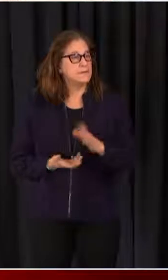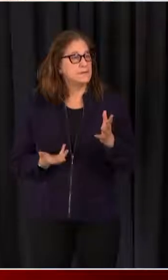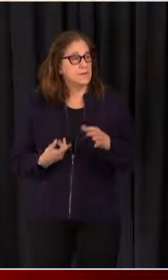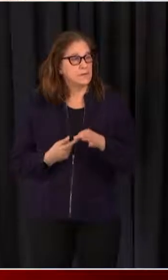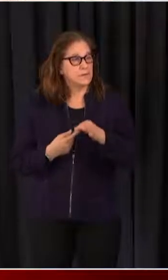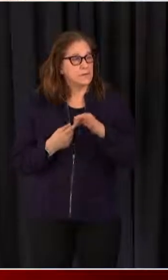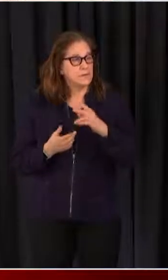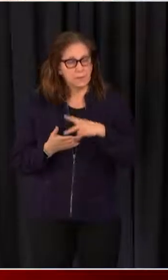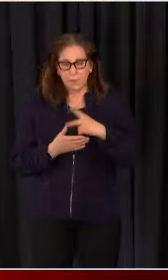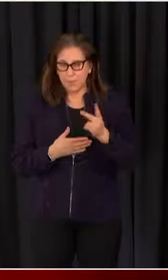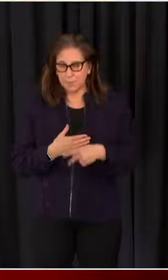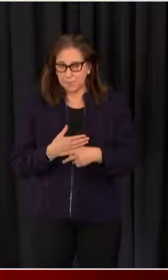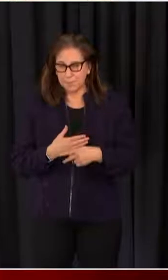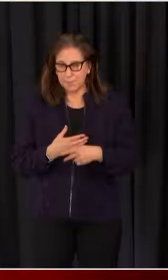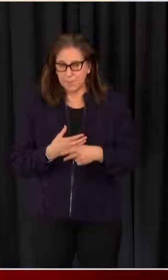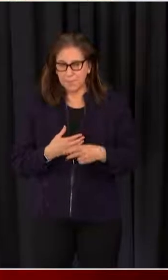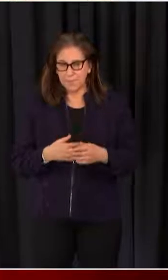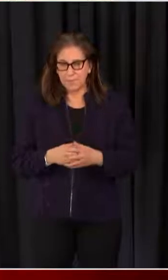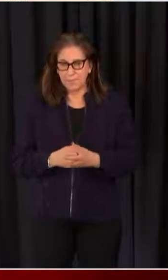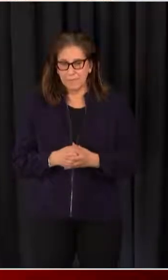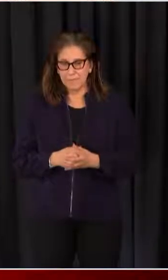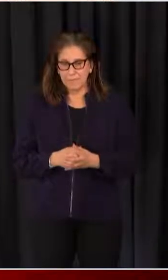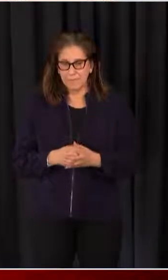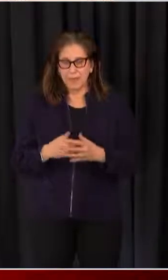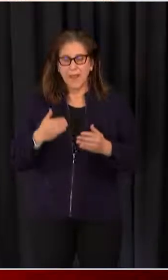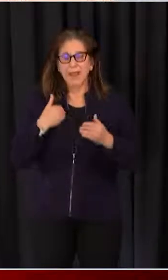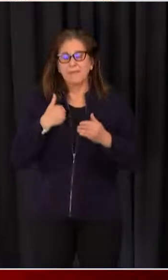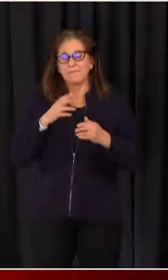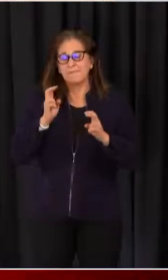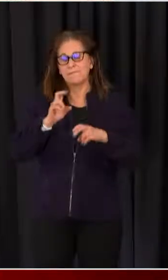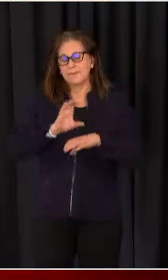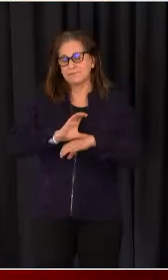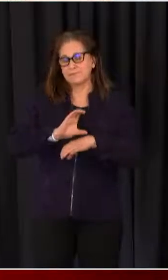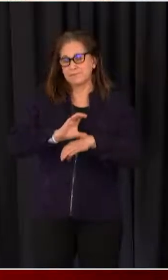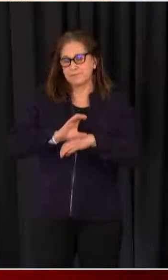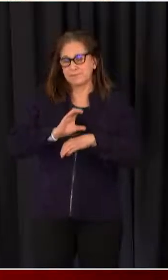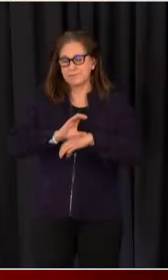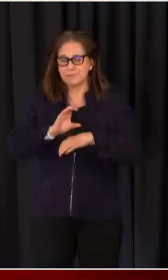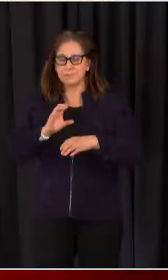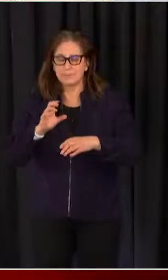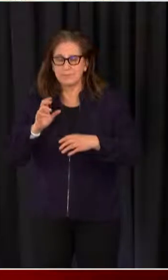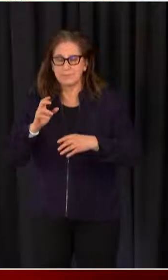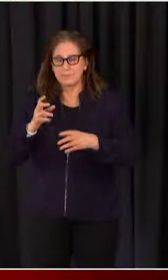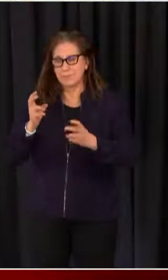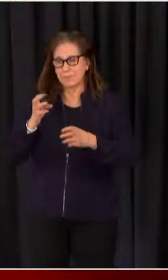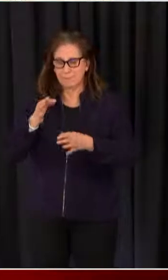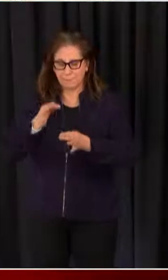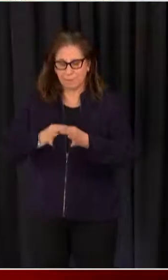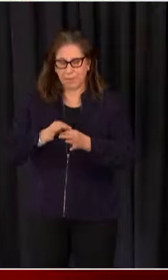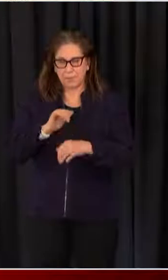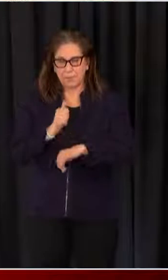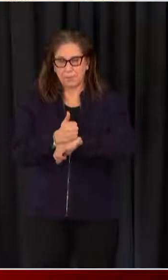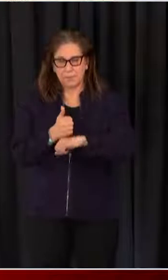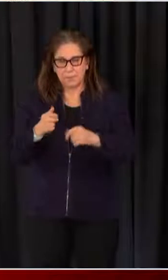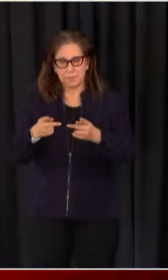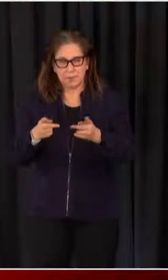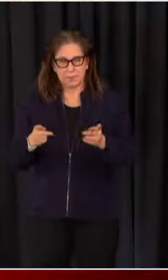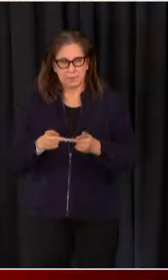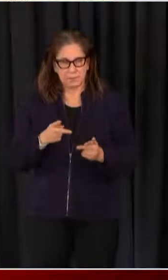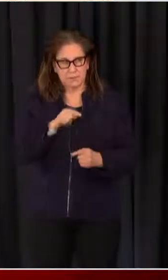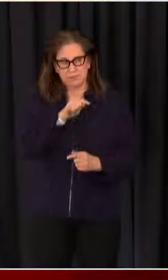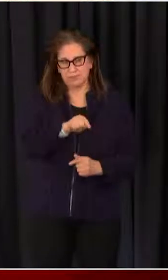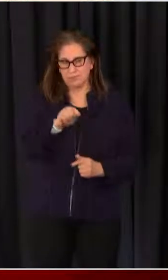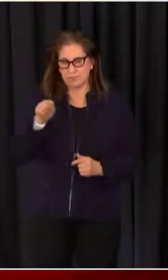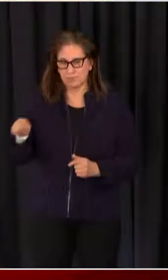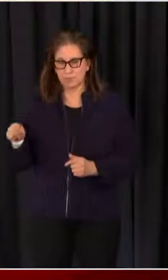upcoming, we've talked here about our Faith in Vaccine initiative and the New Samaritan Baptist Church